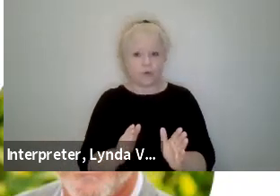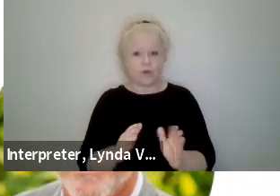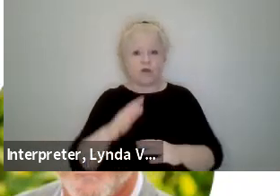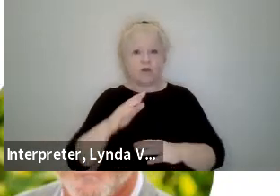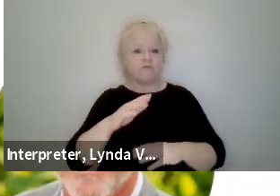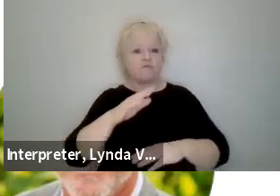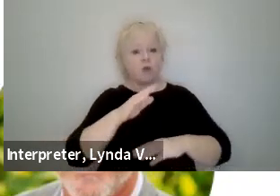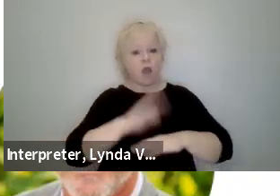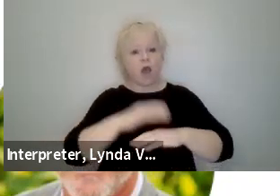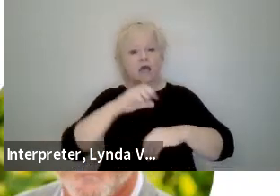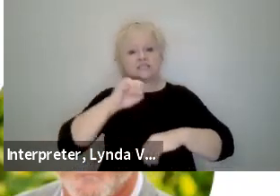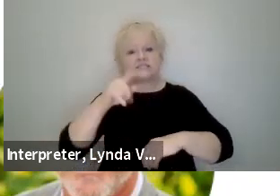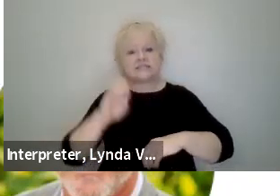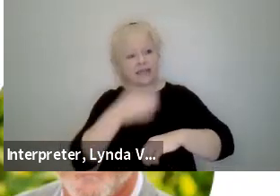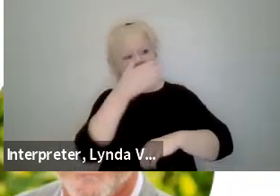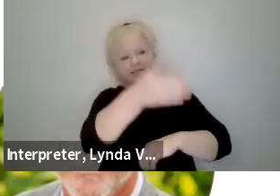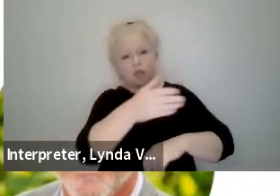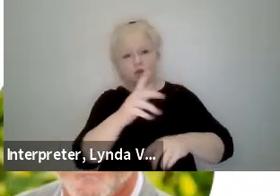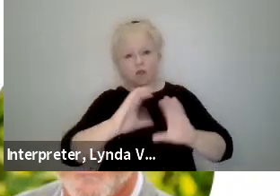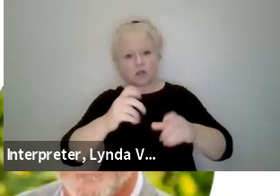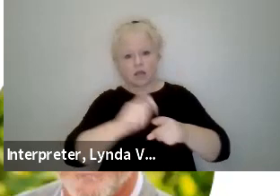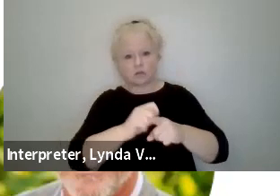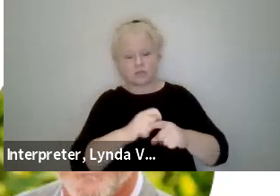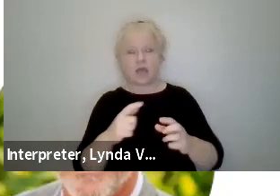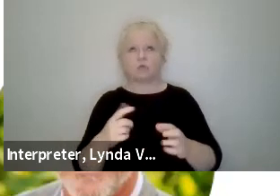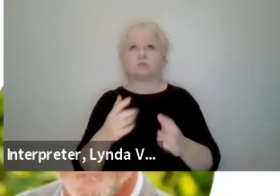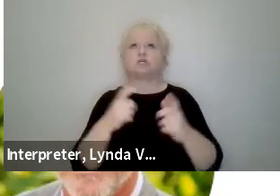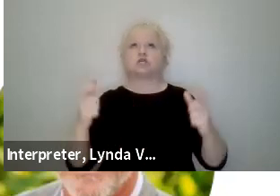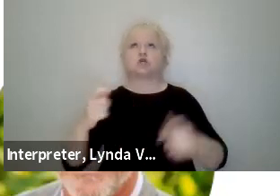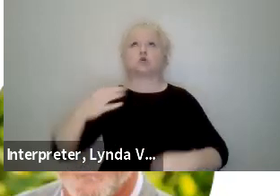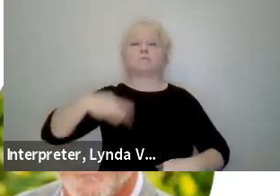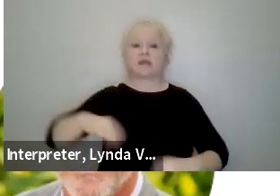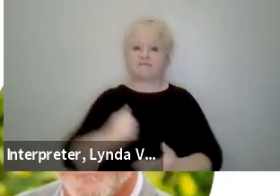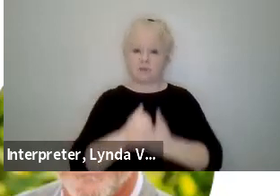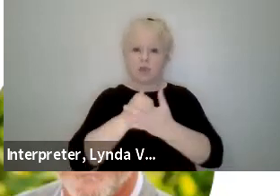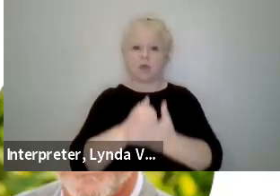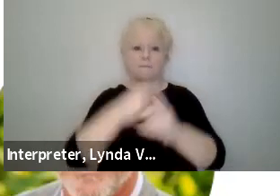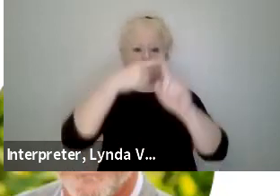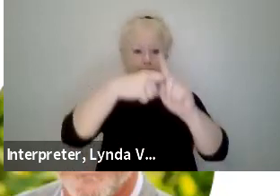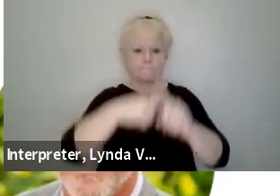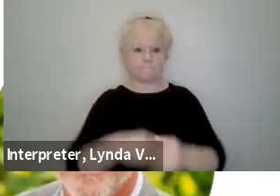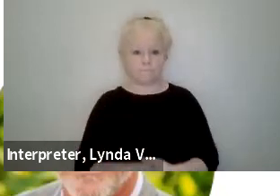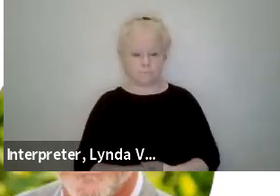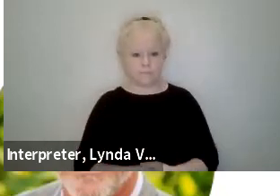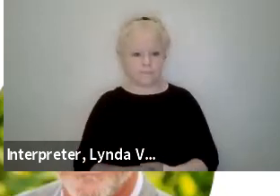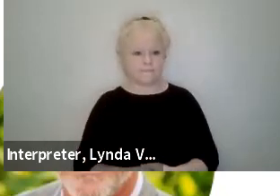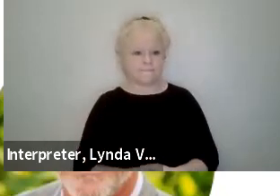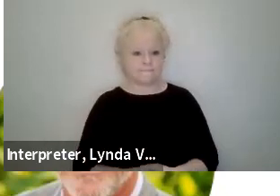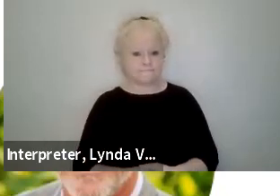on-site pre-placement training class. And it was a huge, huge benefit. There's somewhat obvious, but I'll touch on benefits in just a